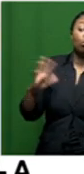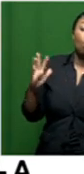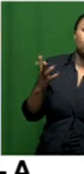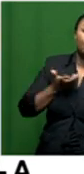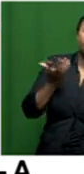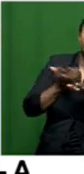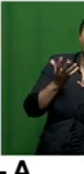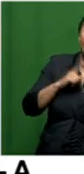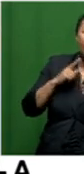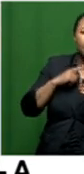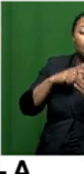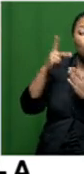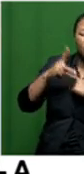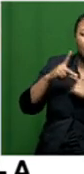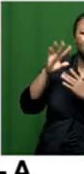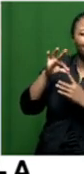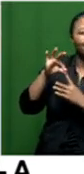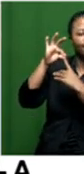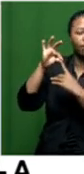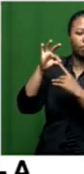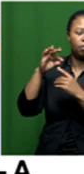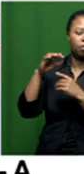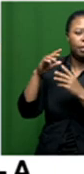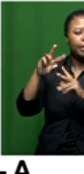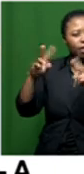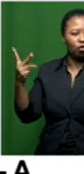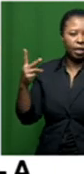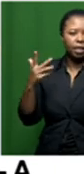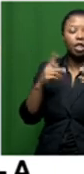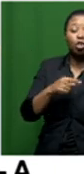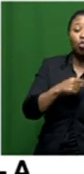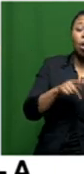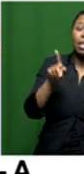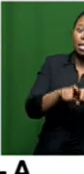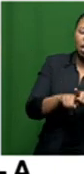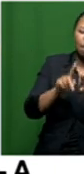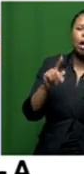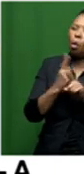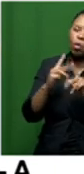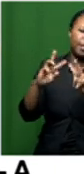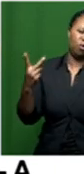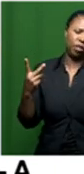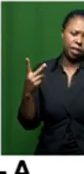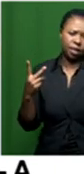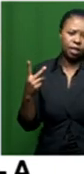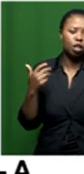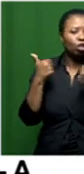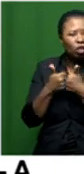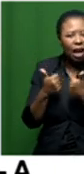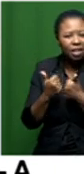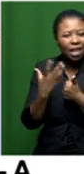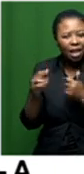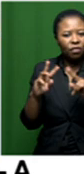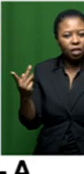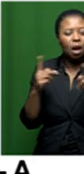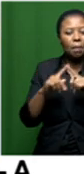mean, each project is unique, and each project, whether it's a repetition of the same show, is different, with different challenges, and one's always taking